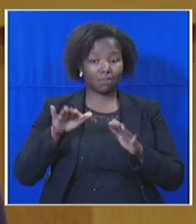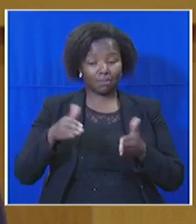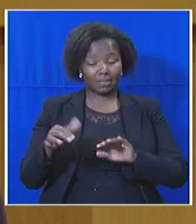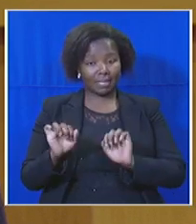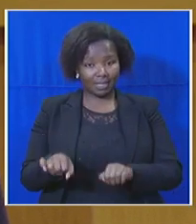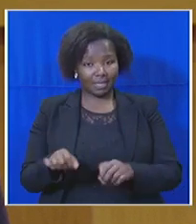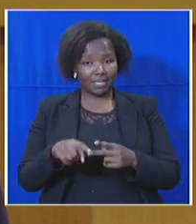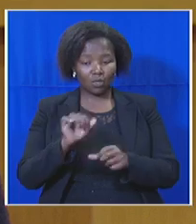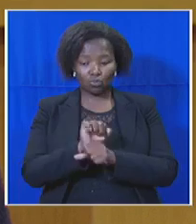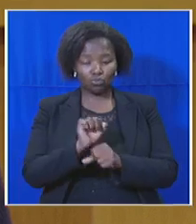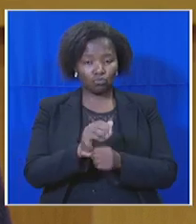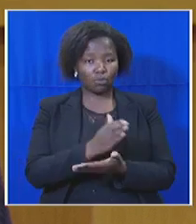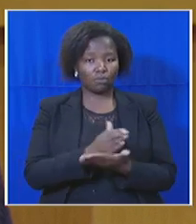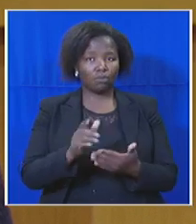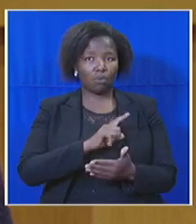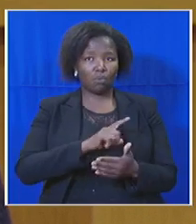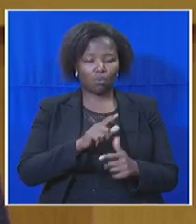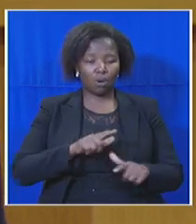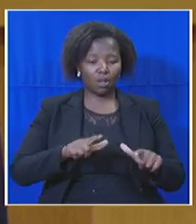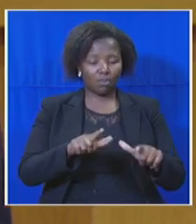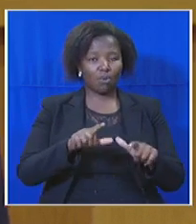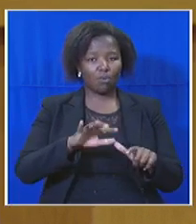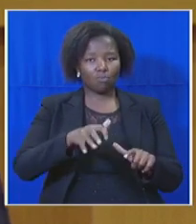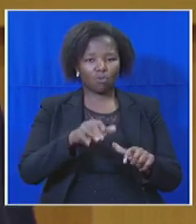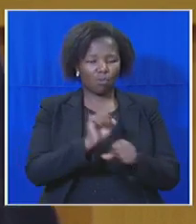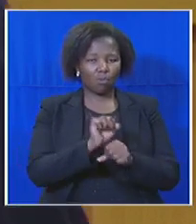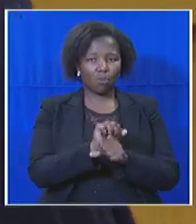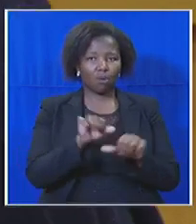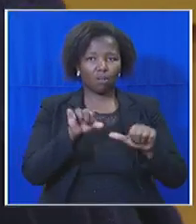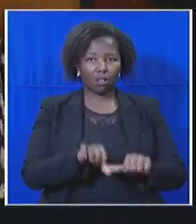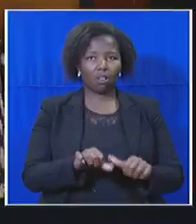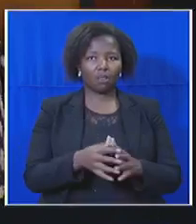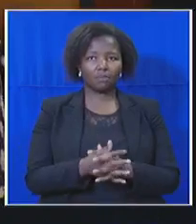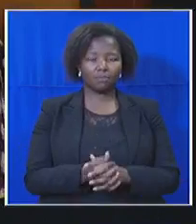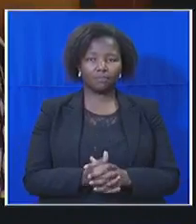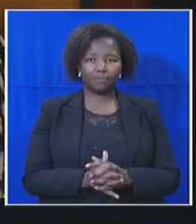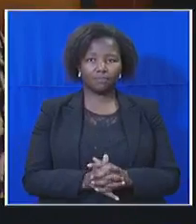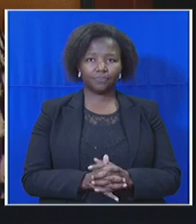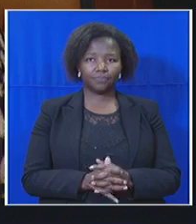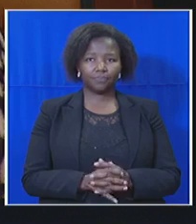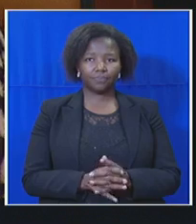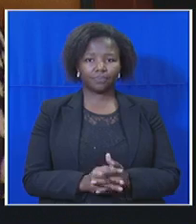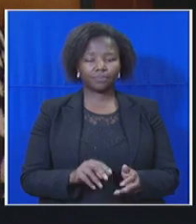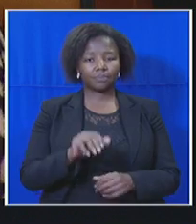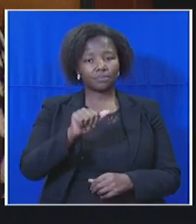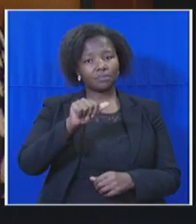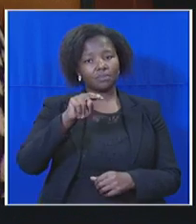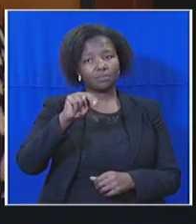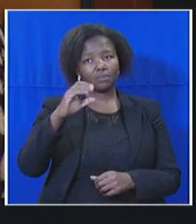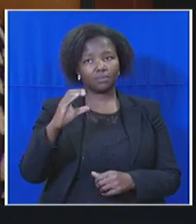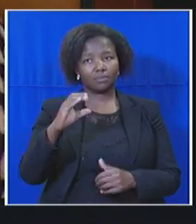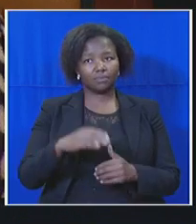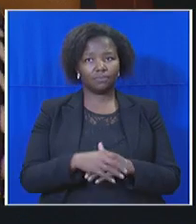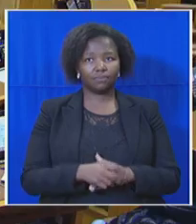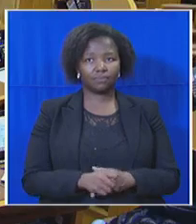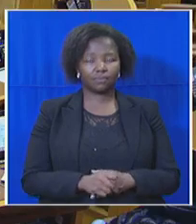and jobs because of Limpopo's mismanagement. I thank you. The ANC.